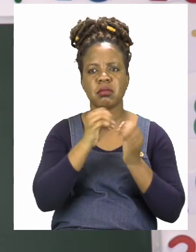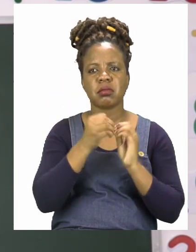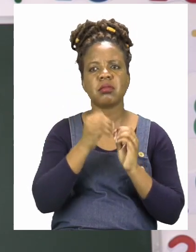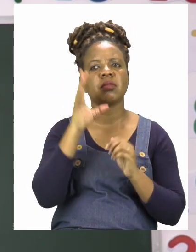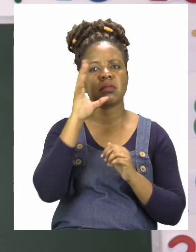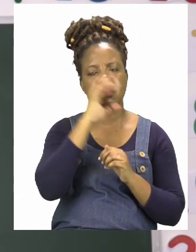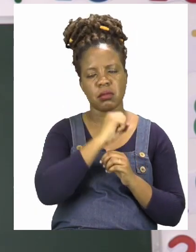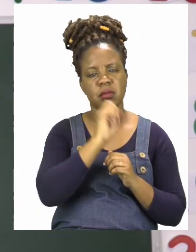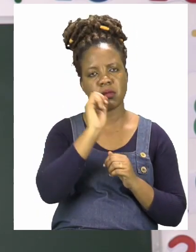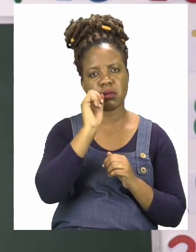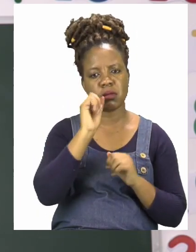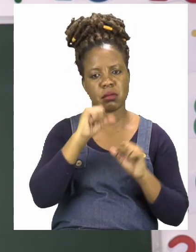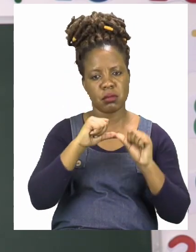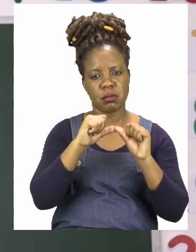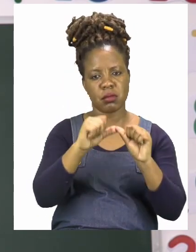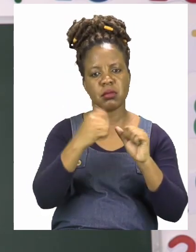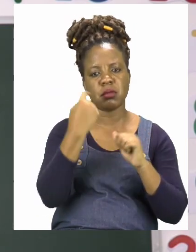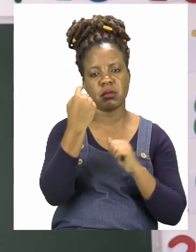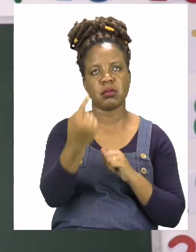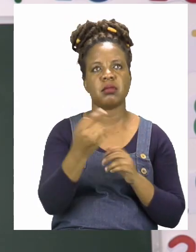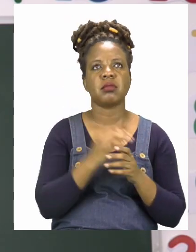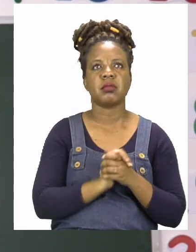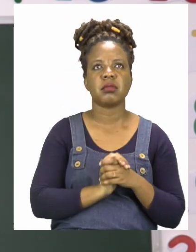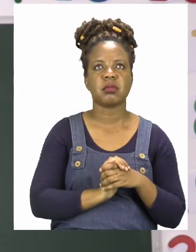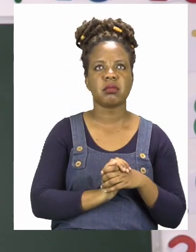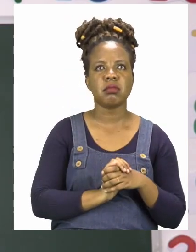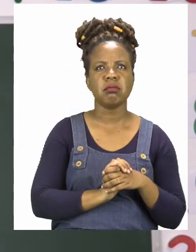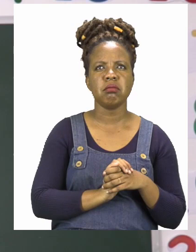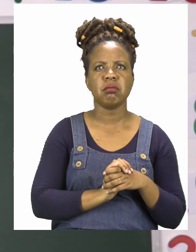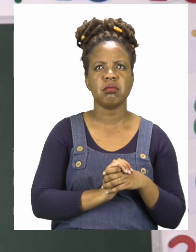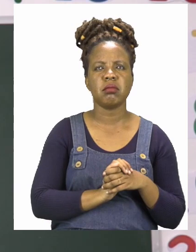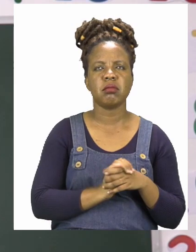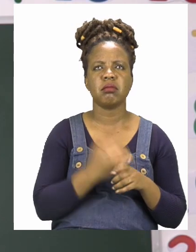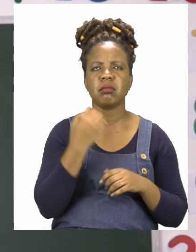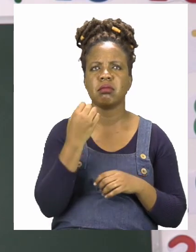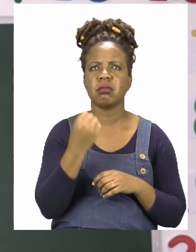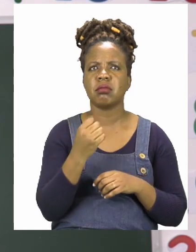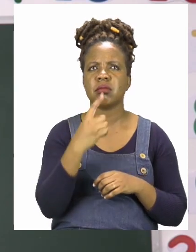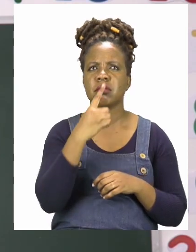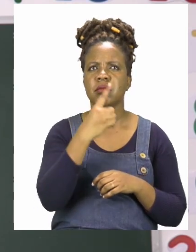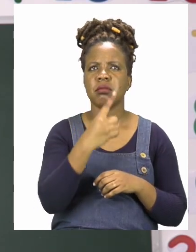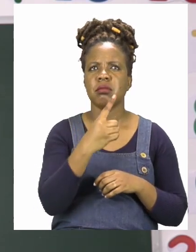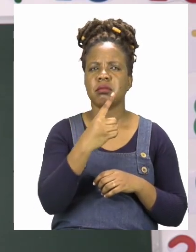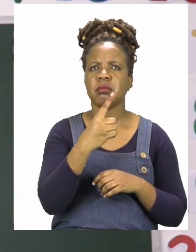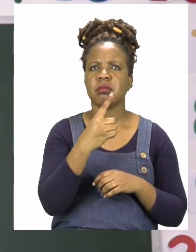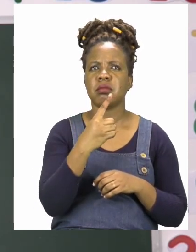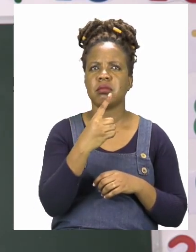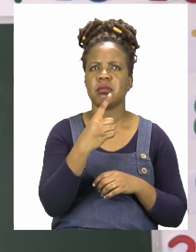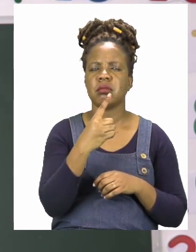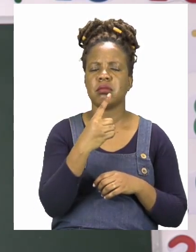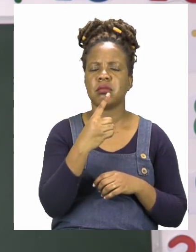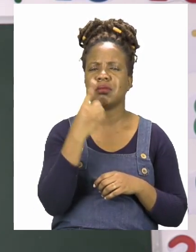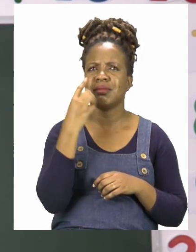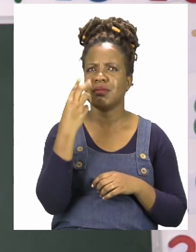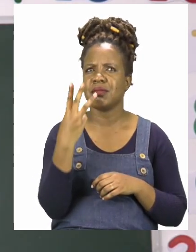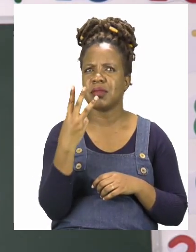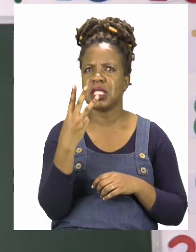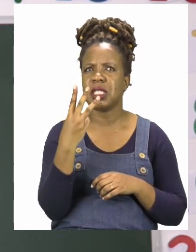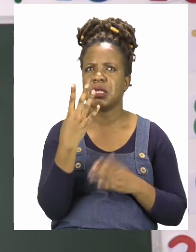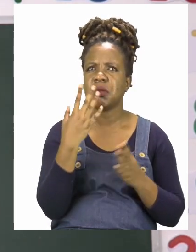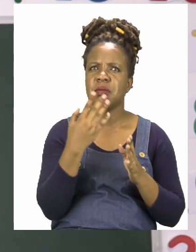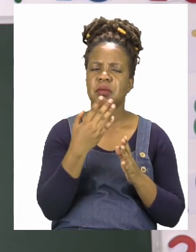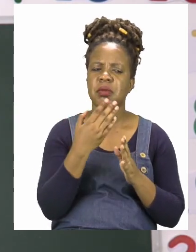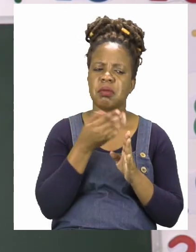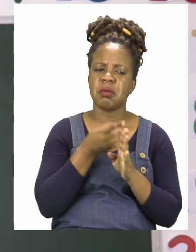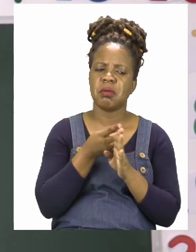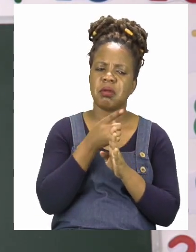next row. We only have 13, so we need to count forward. So in front of